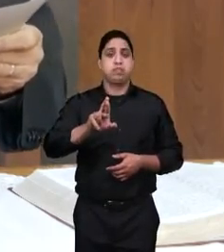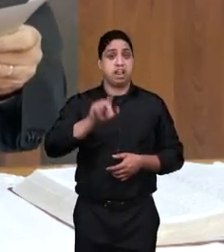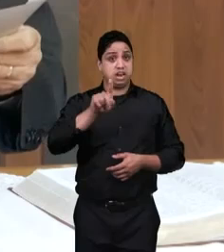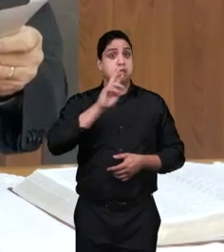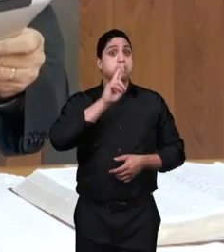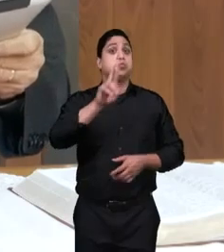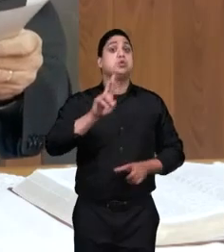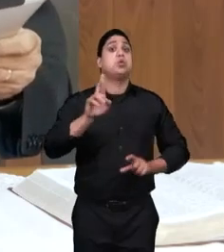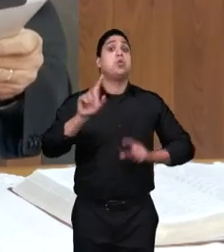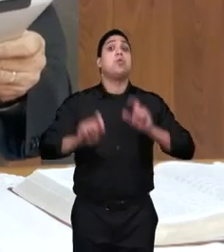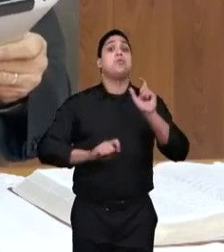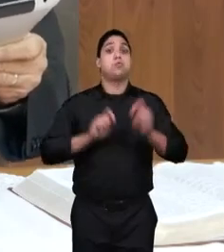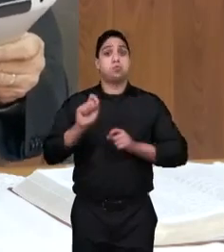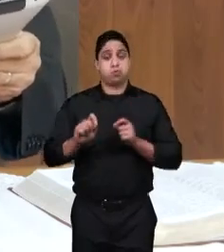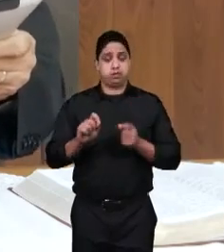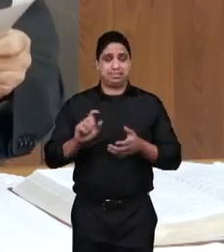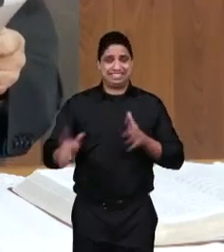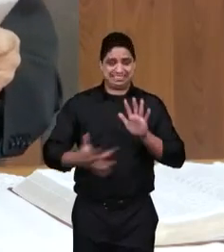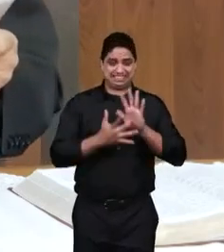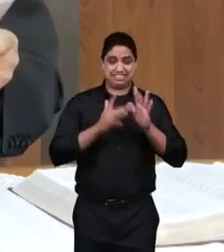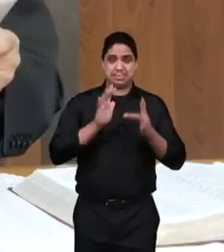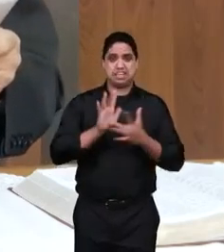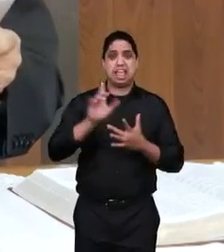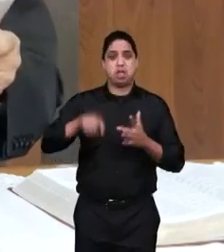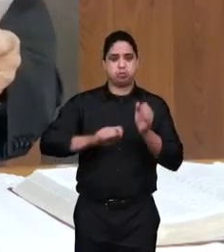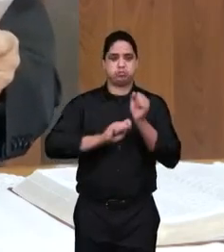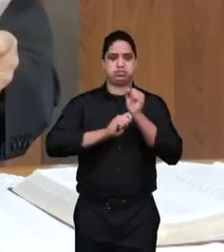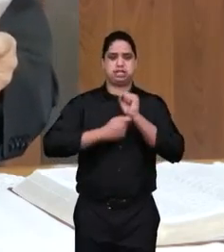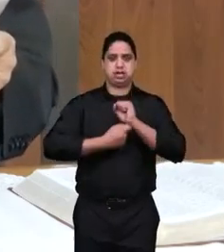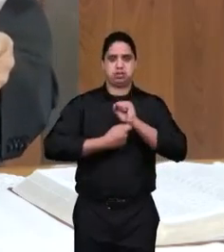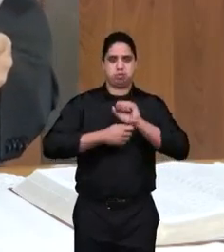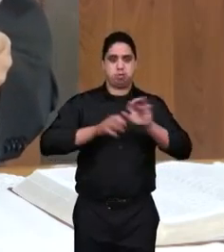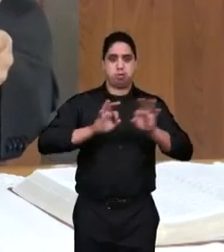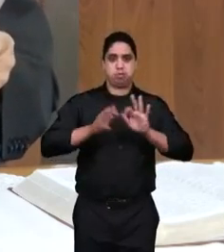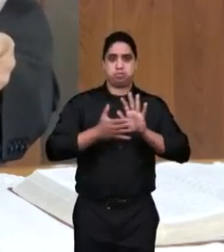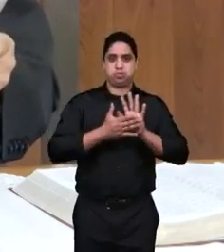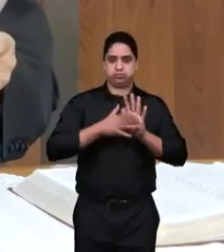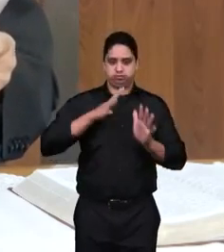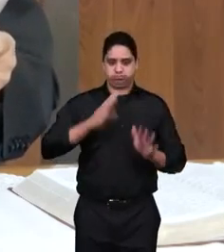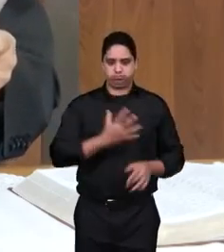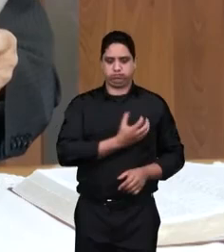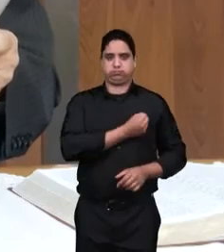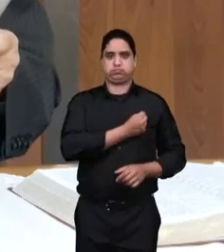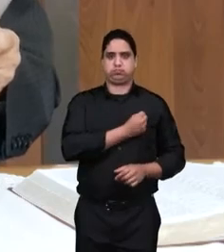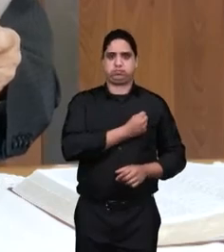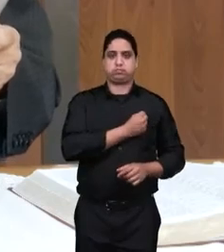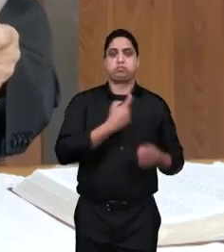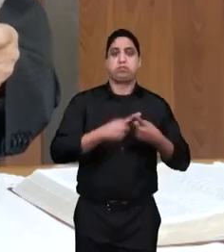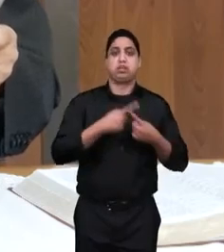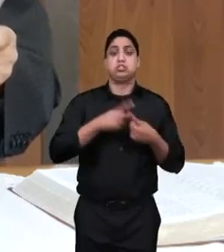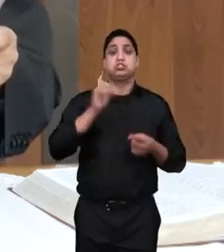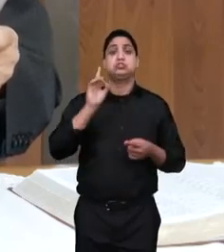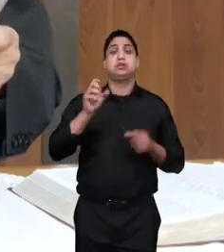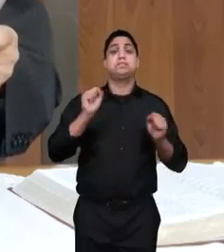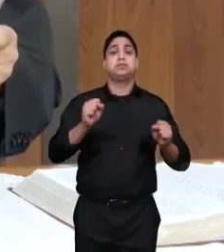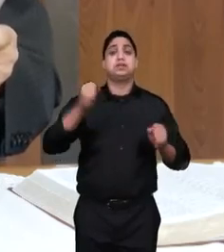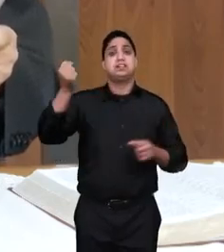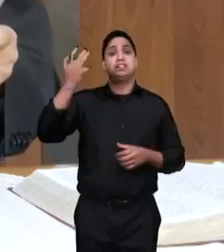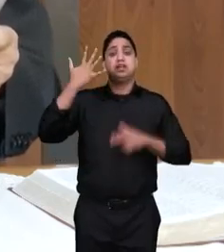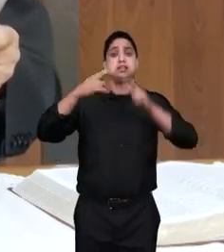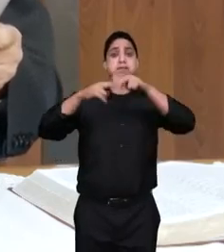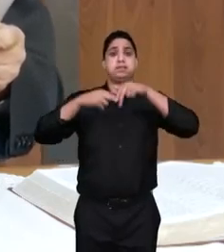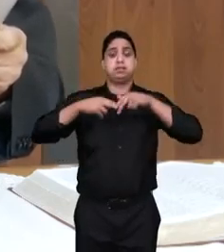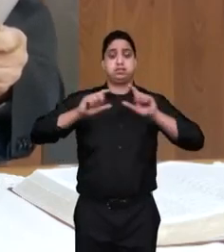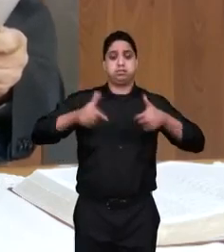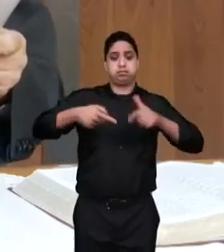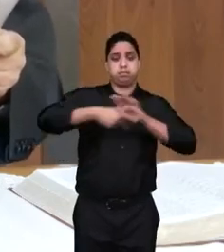The participation says, Jesus is the enigma in the project of salvation because he can only be